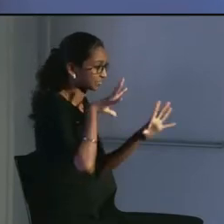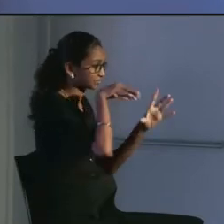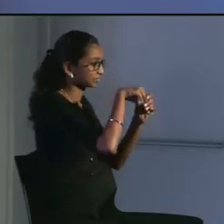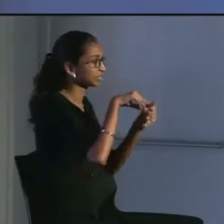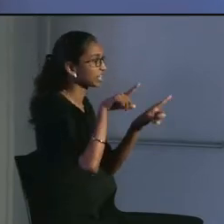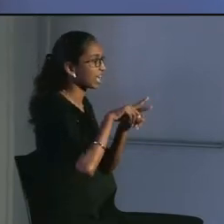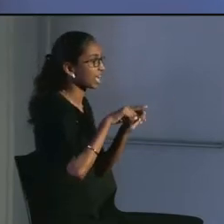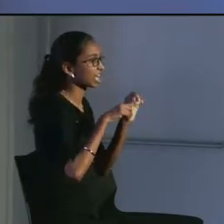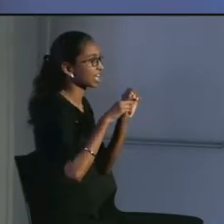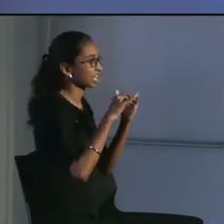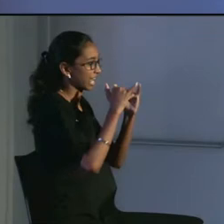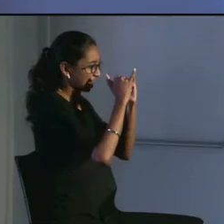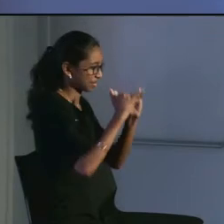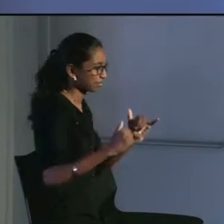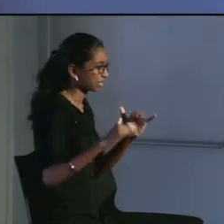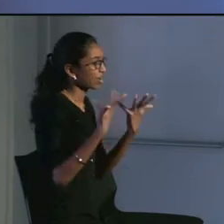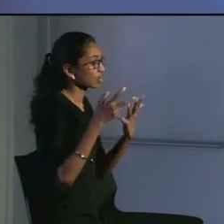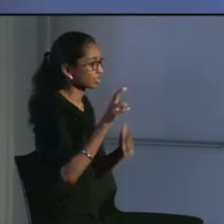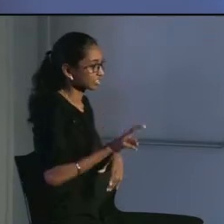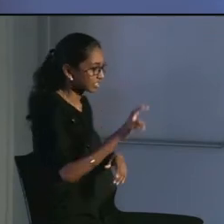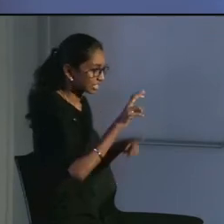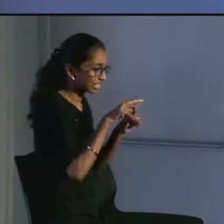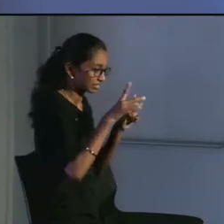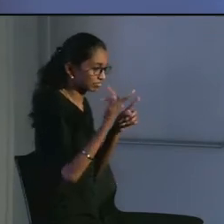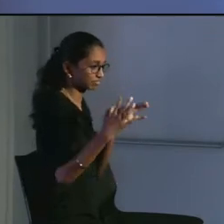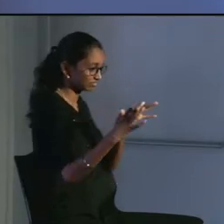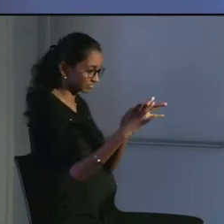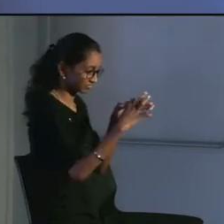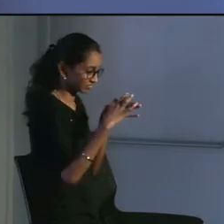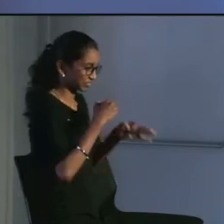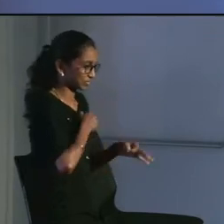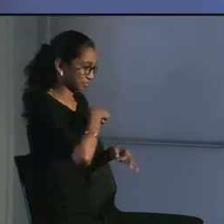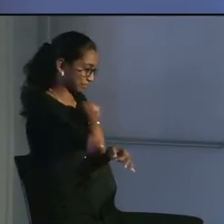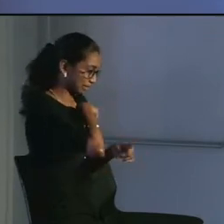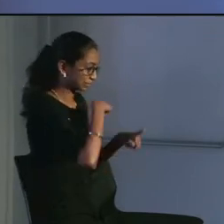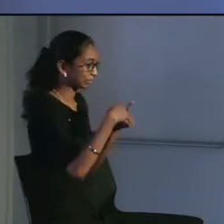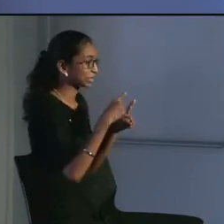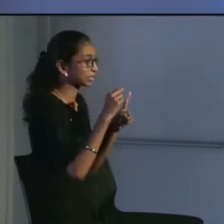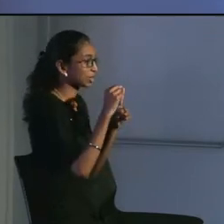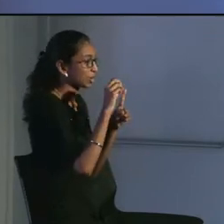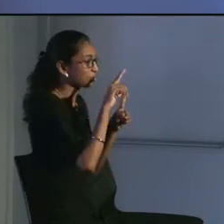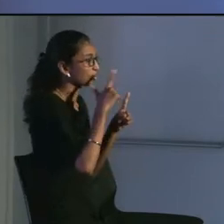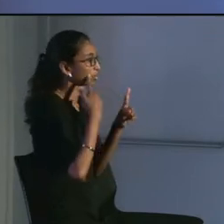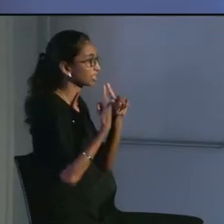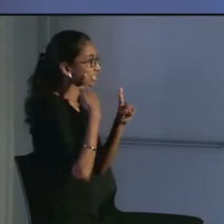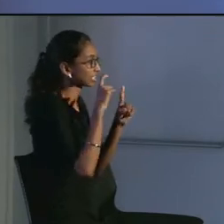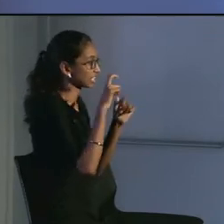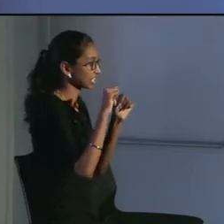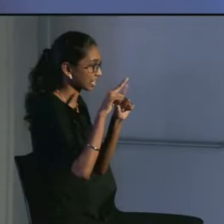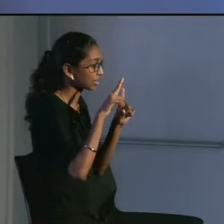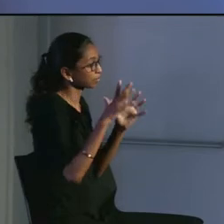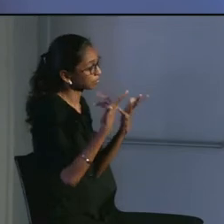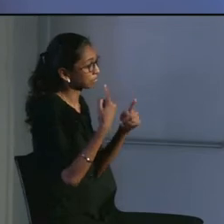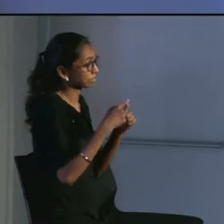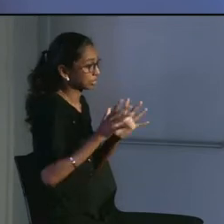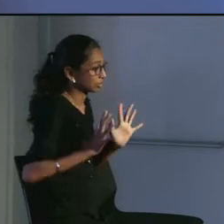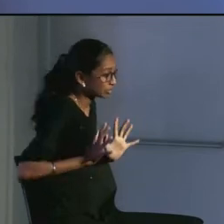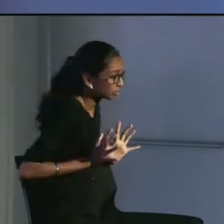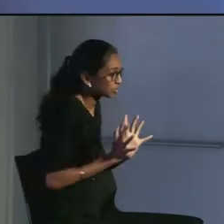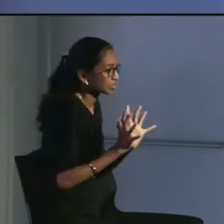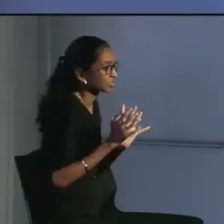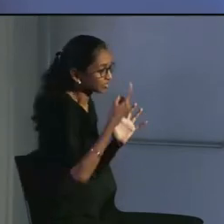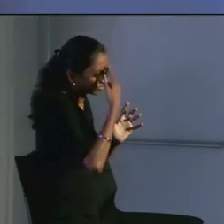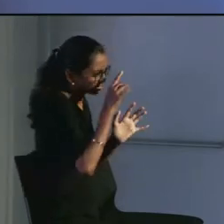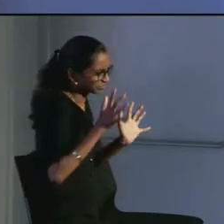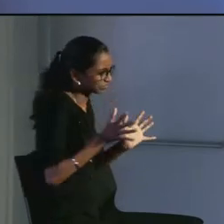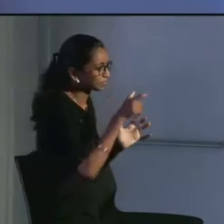this journey or the connection between personal and political, and the push to